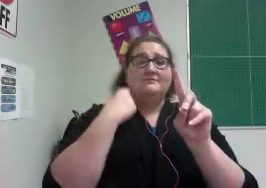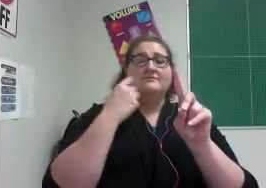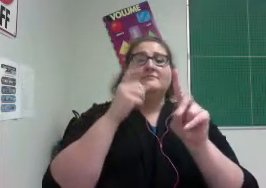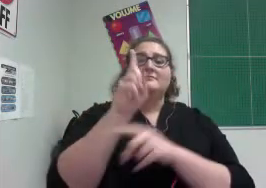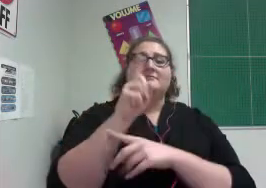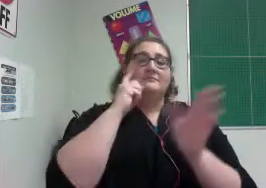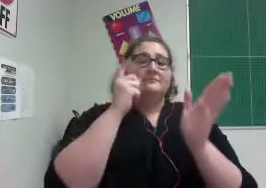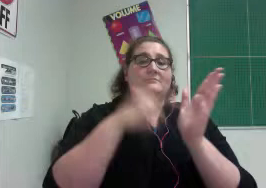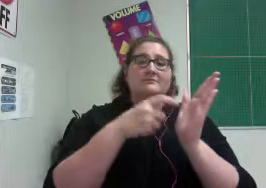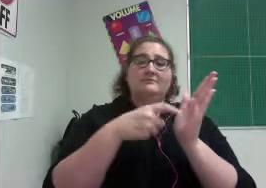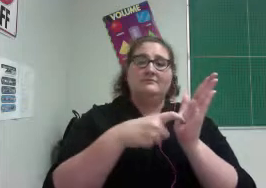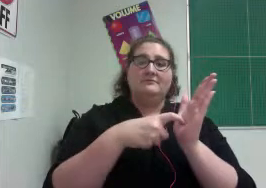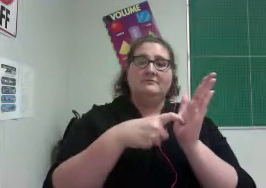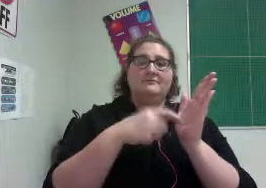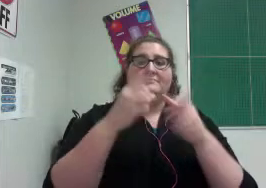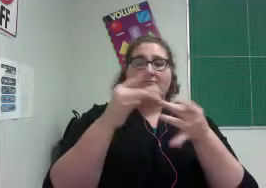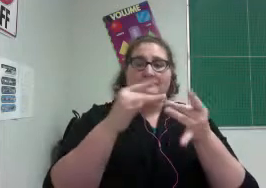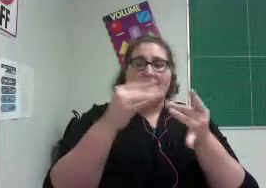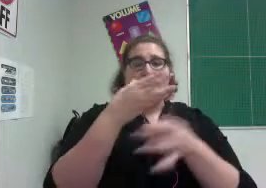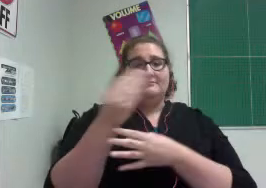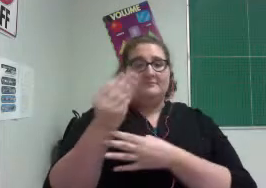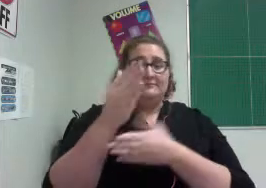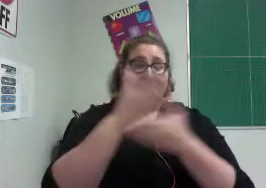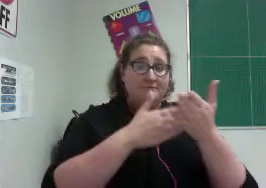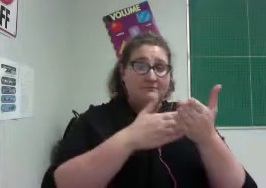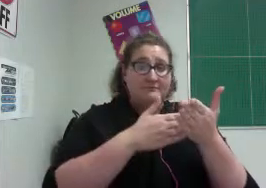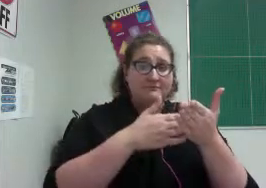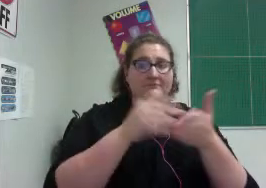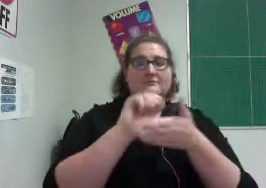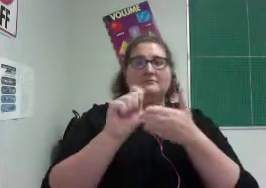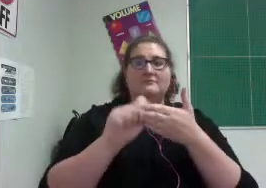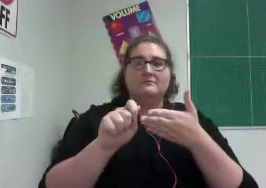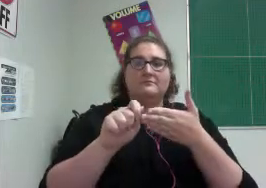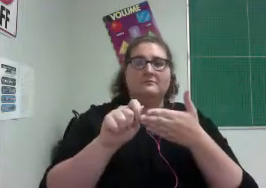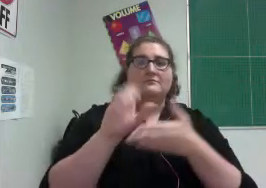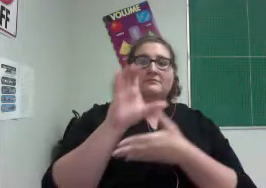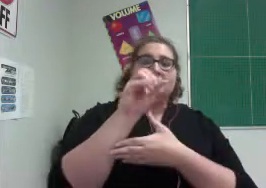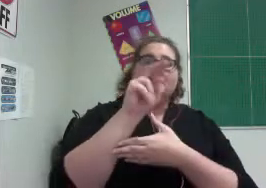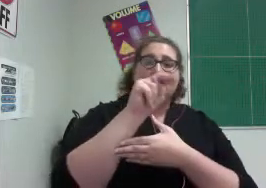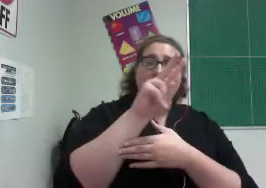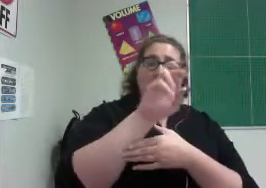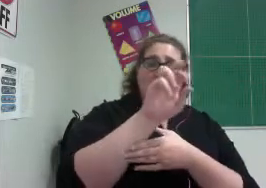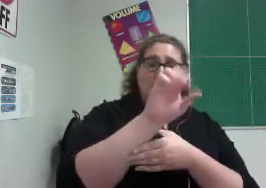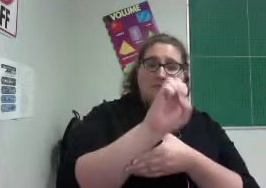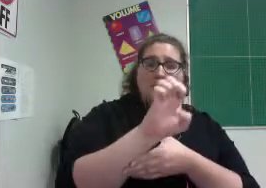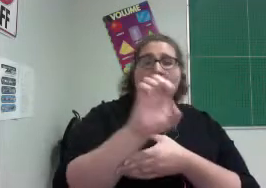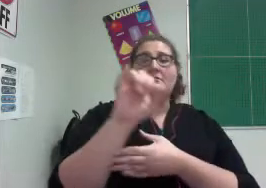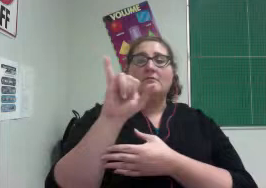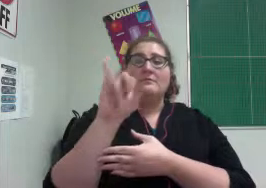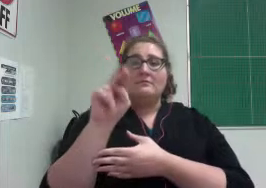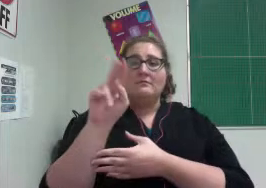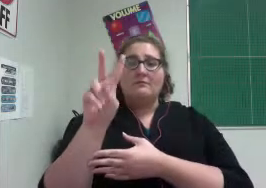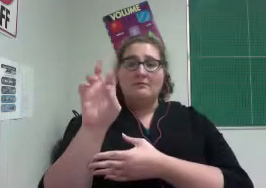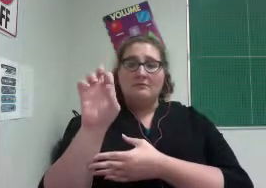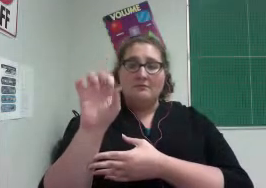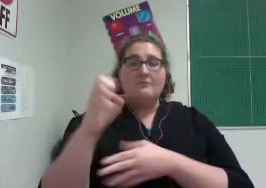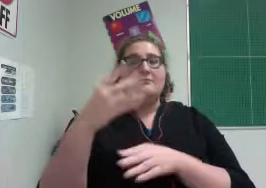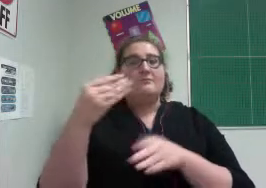Objective: 1. To recognize conditional statements and their parts. 2. To write converse, inverse, and contrapositive of